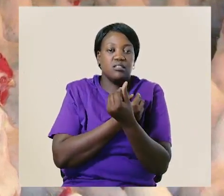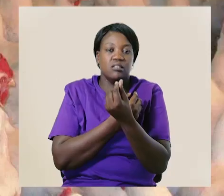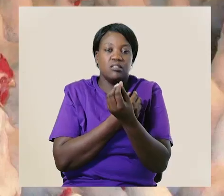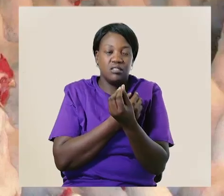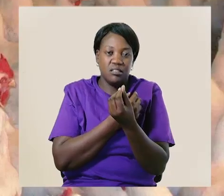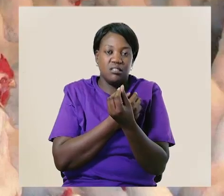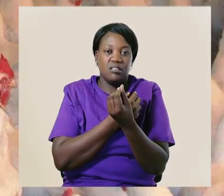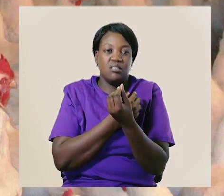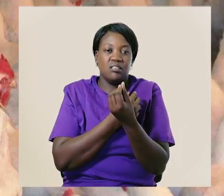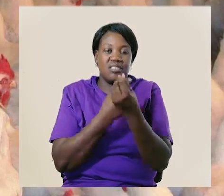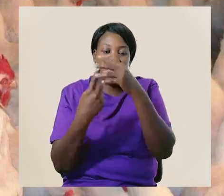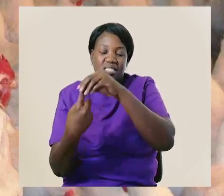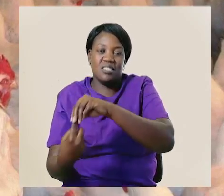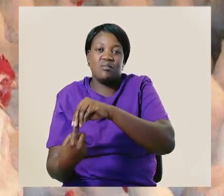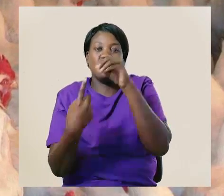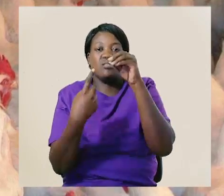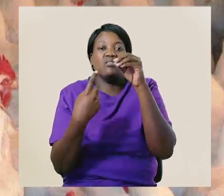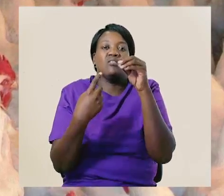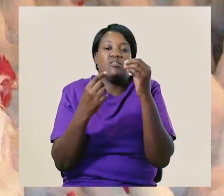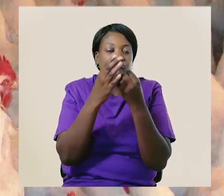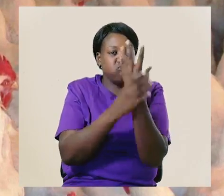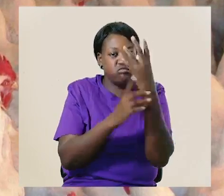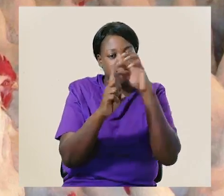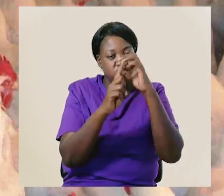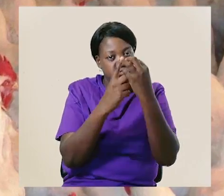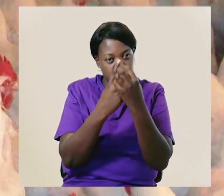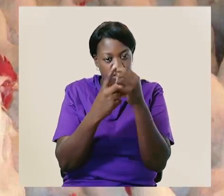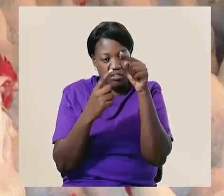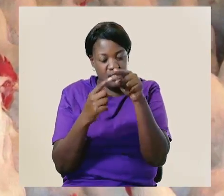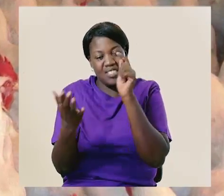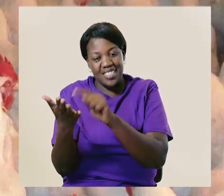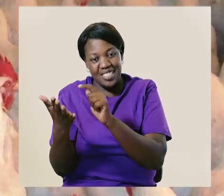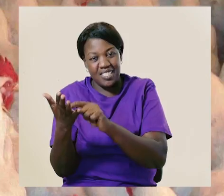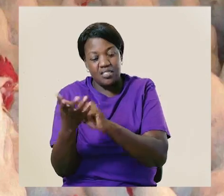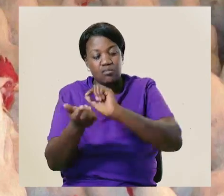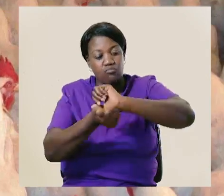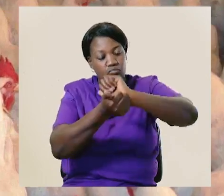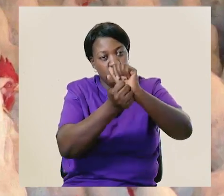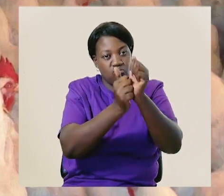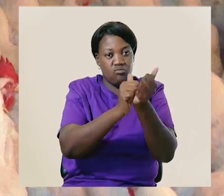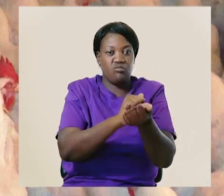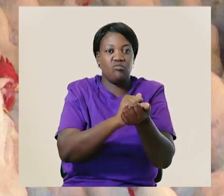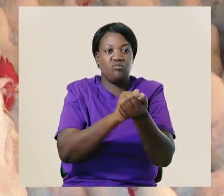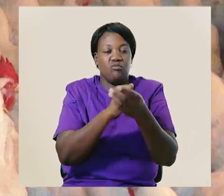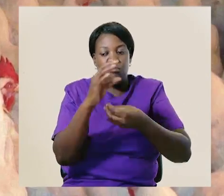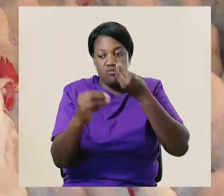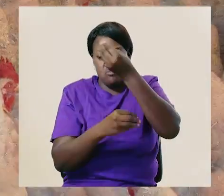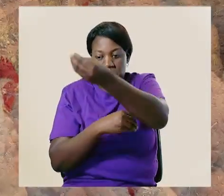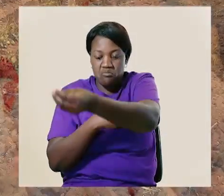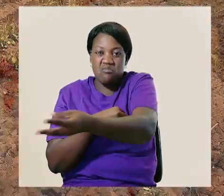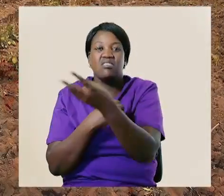The farmer has specialized, growing crops and chickens, and exchanged the products from his farm for